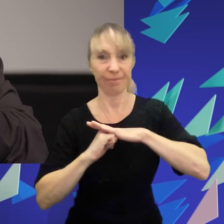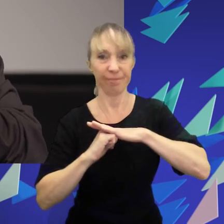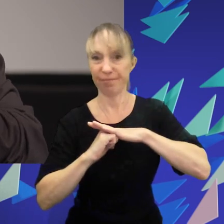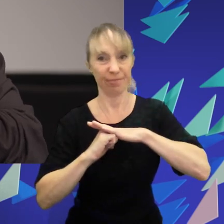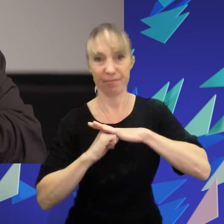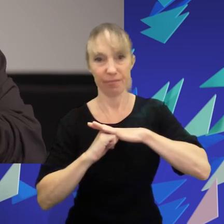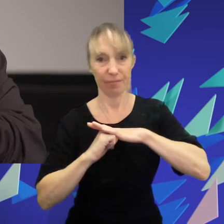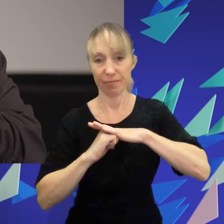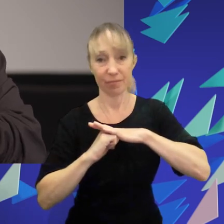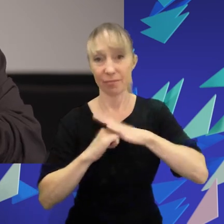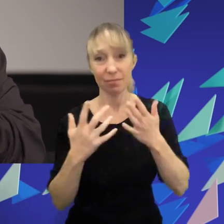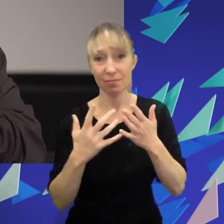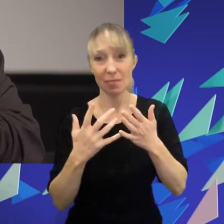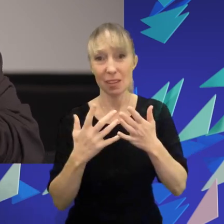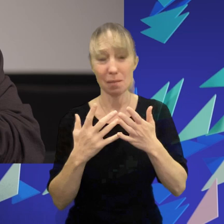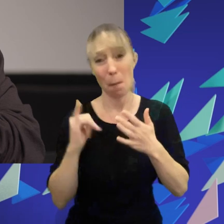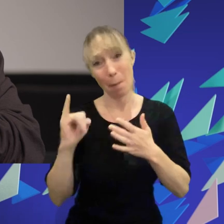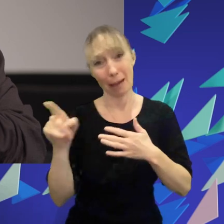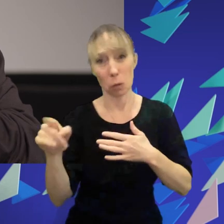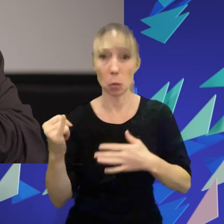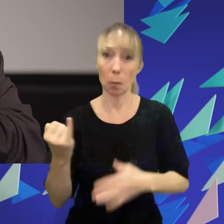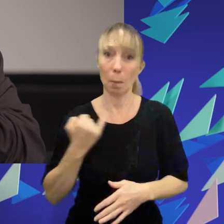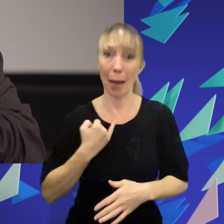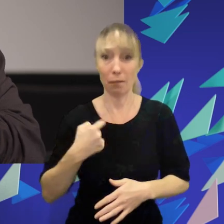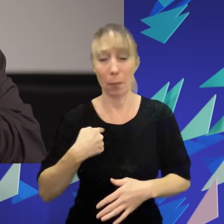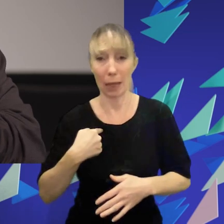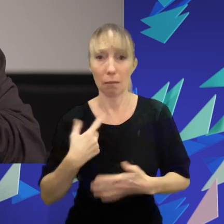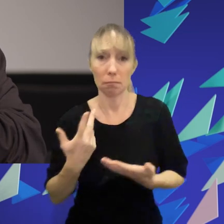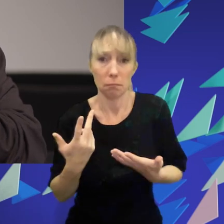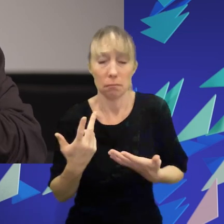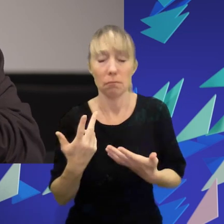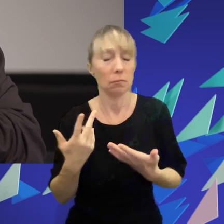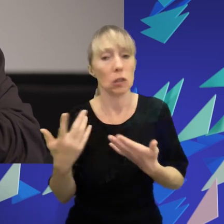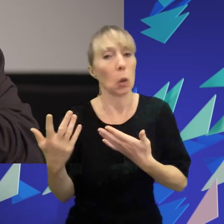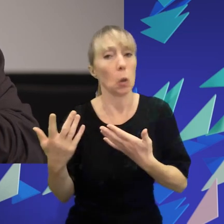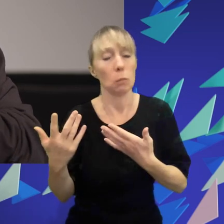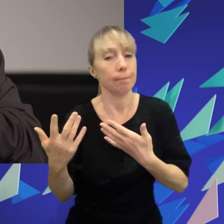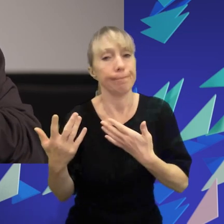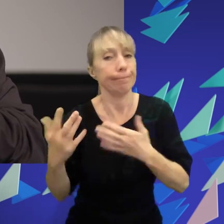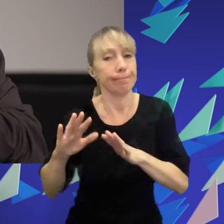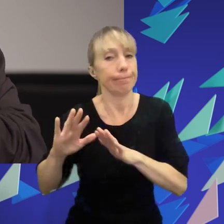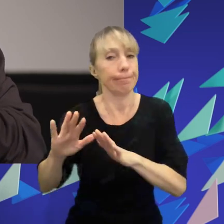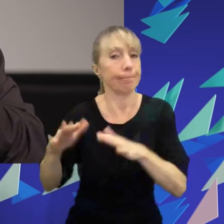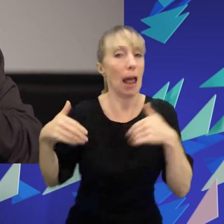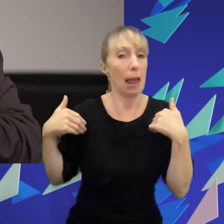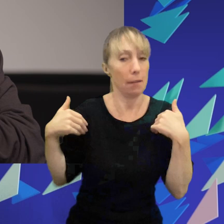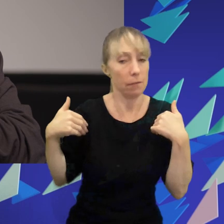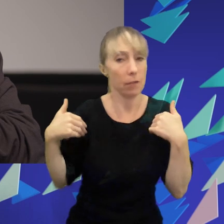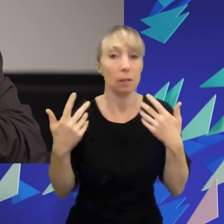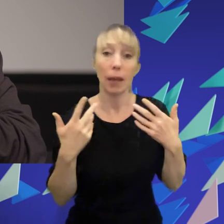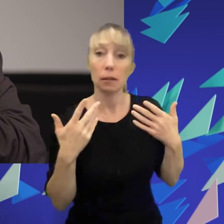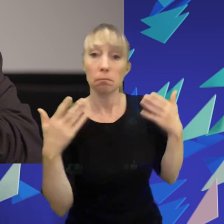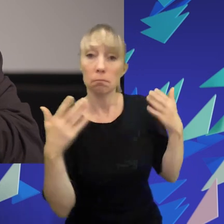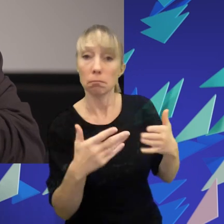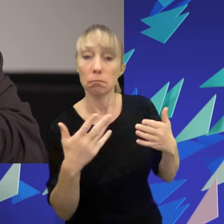be bad for you and for me because we can get in trouble. Anyway, so I left that and that was it. And then I did